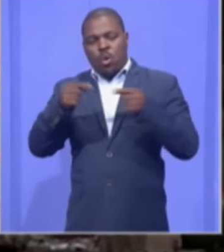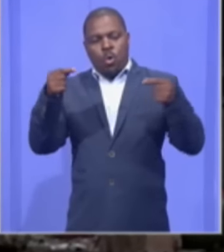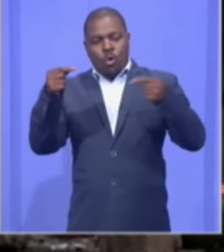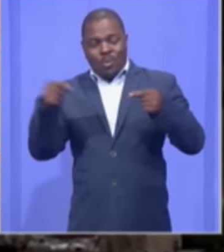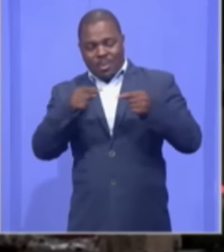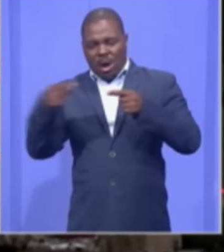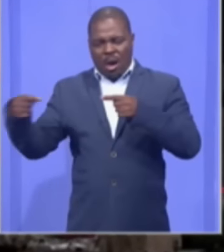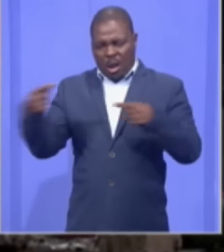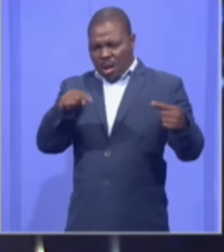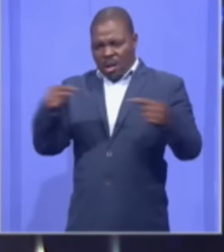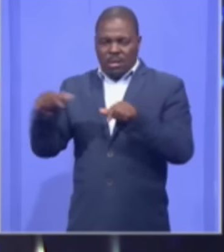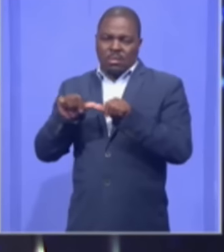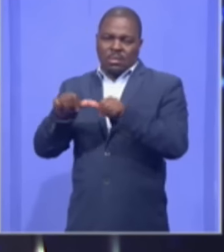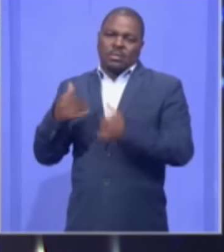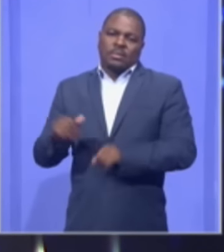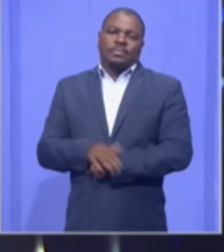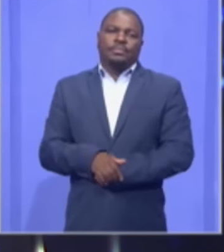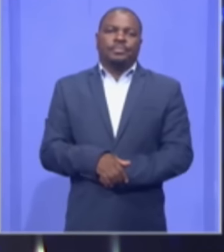bohanyetsi.